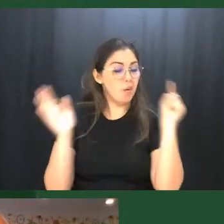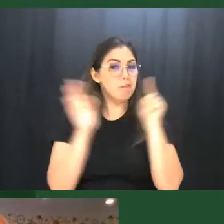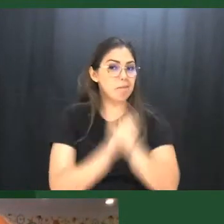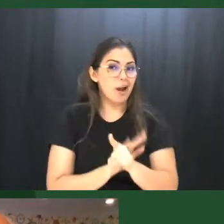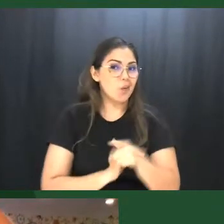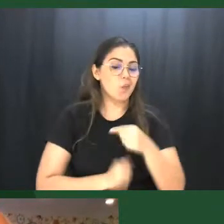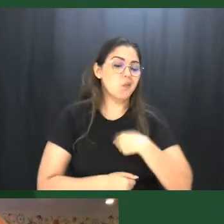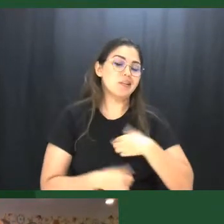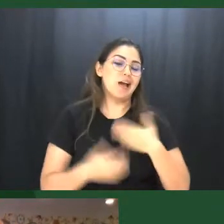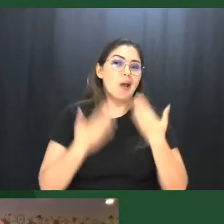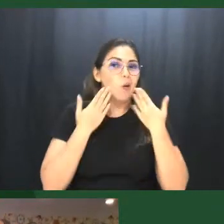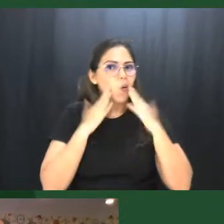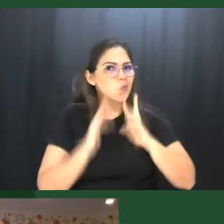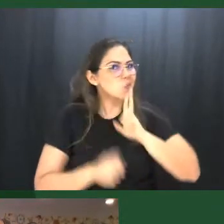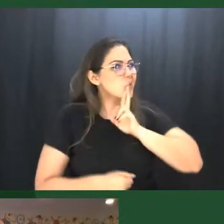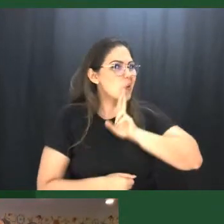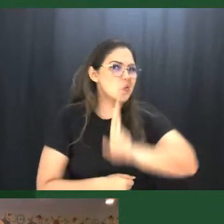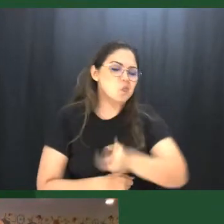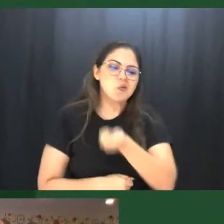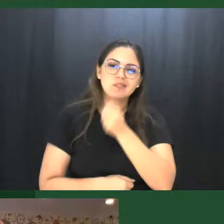problem.